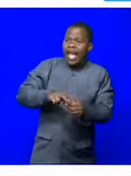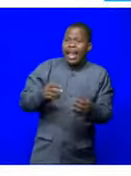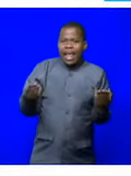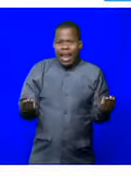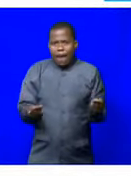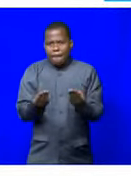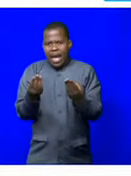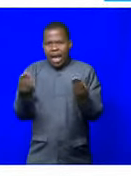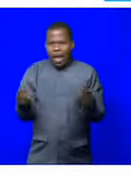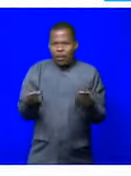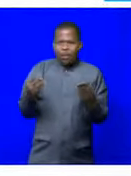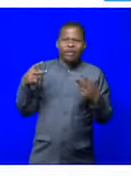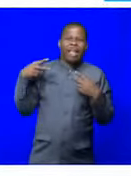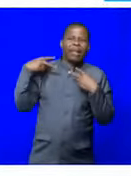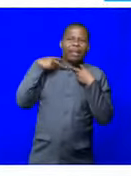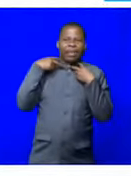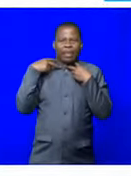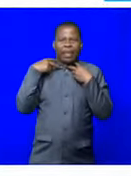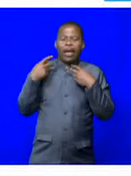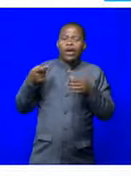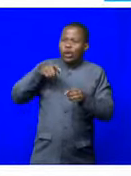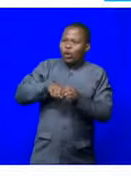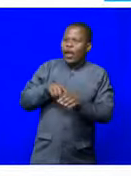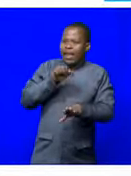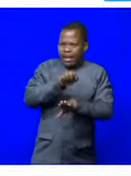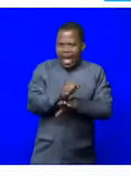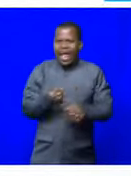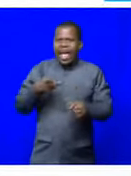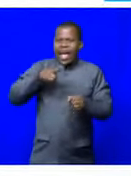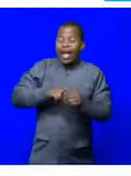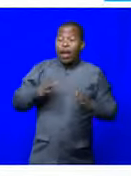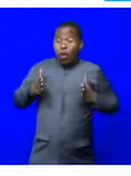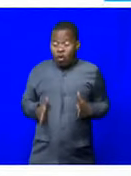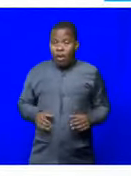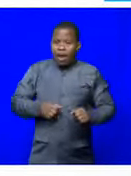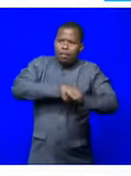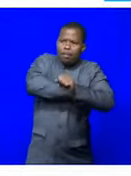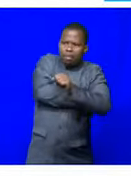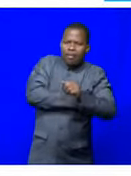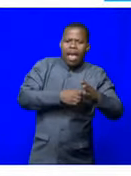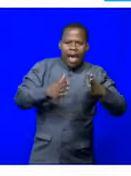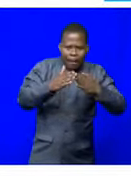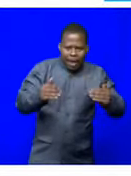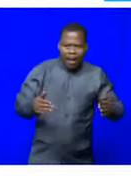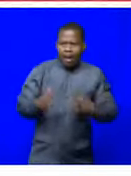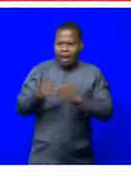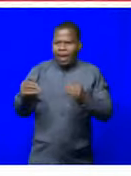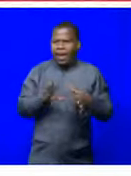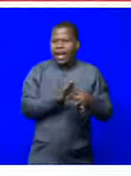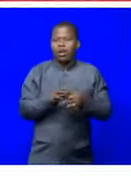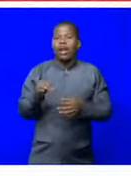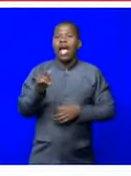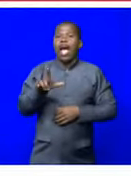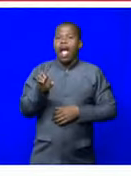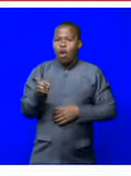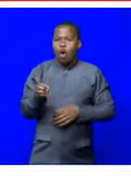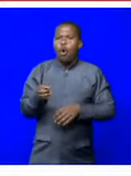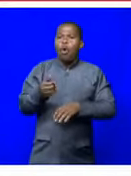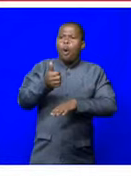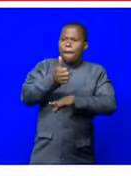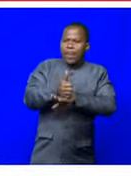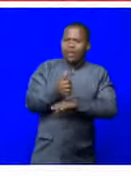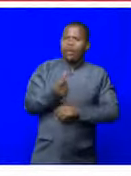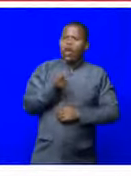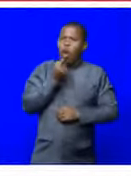bawelele etandleni detinswelaboya bashushumbiswe. Sihlalo jikelele wenhlangano ILO Guy Ryder uthi